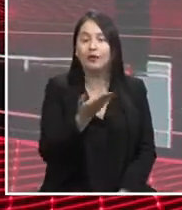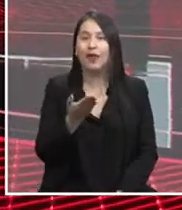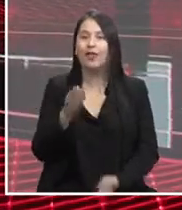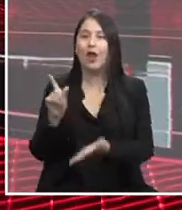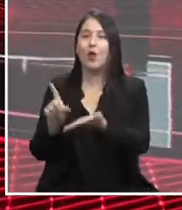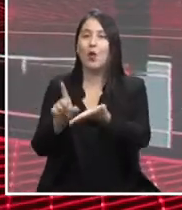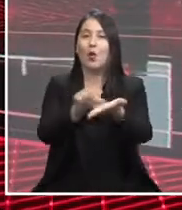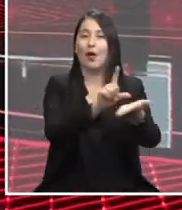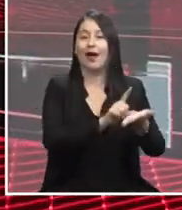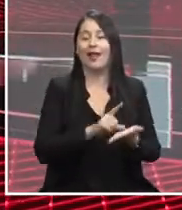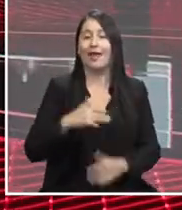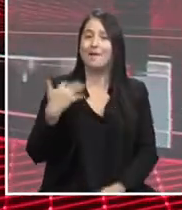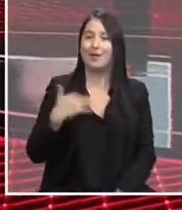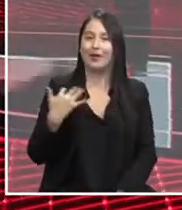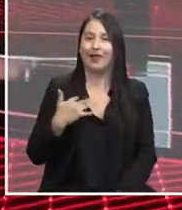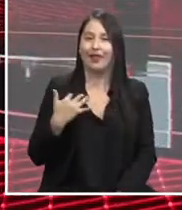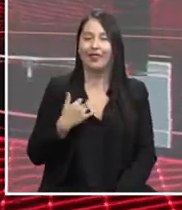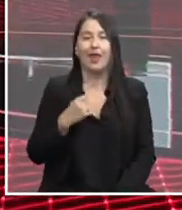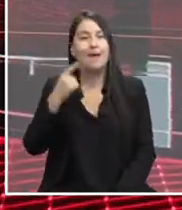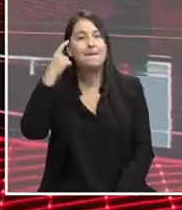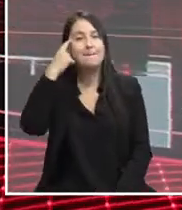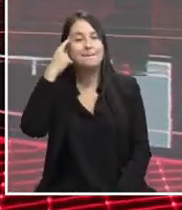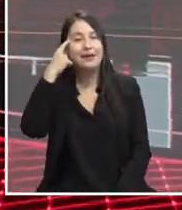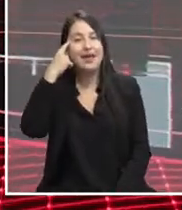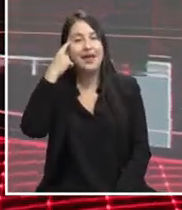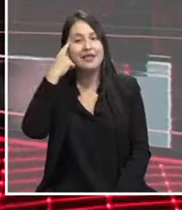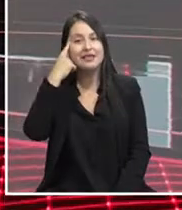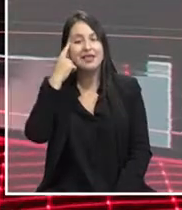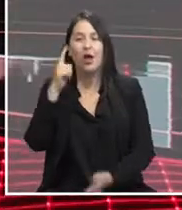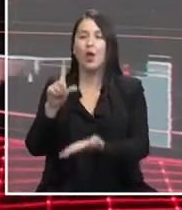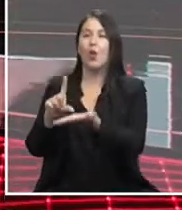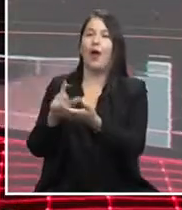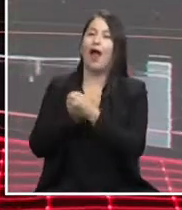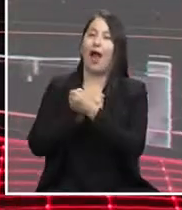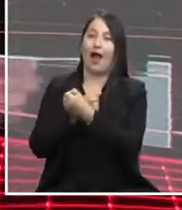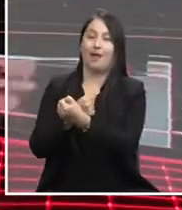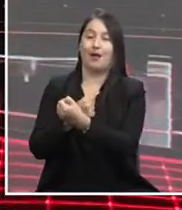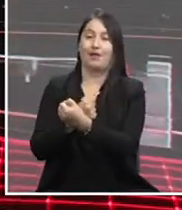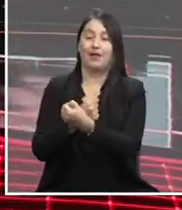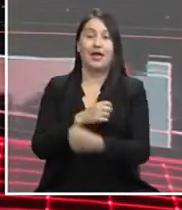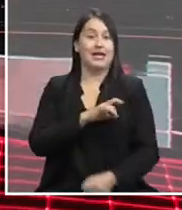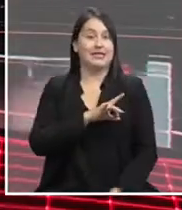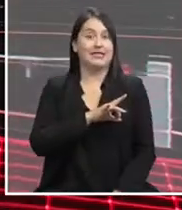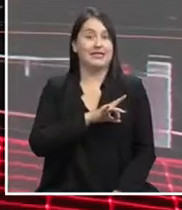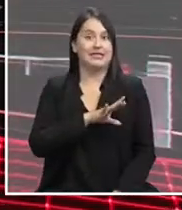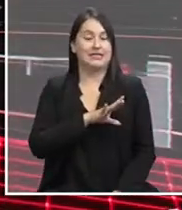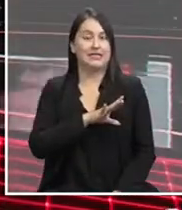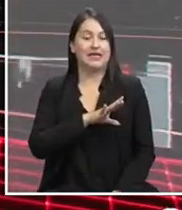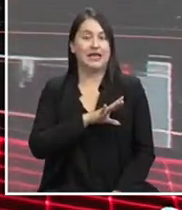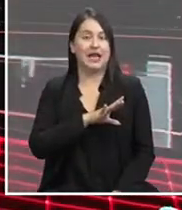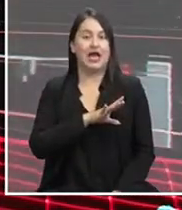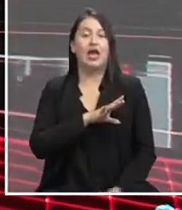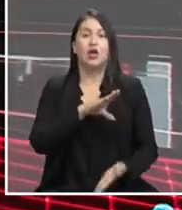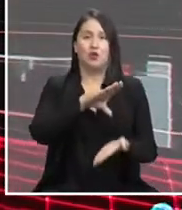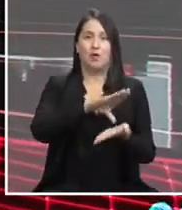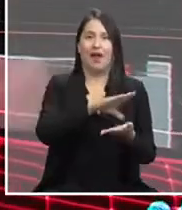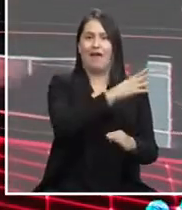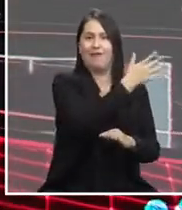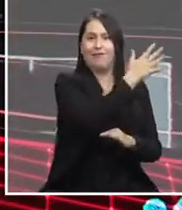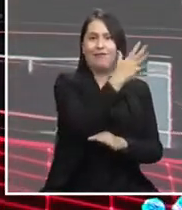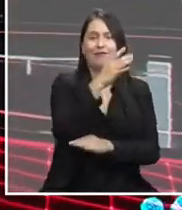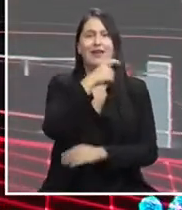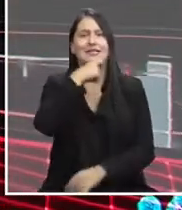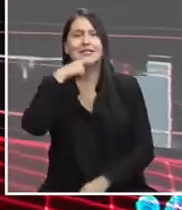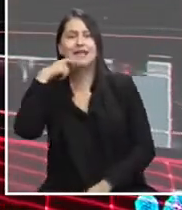you love. Chile is a varied and beautiful country with forests and deserts and mountains and beaches. I mean, everything. You have everything